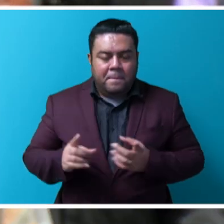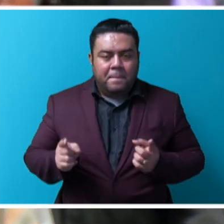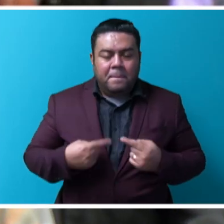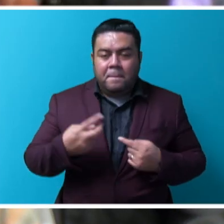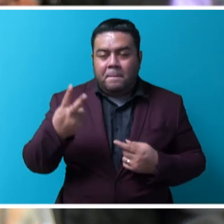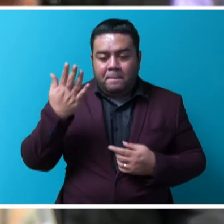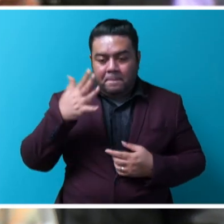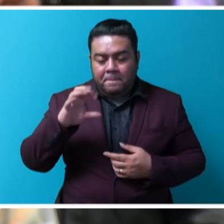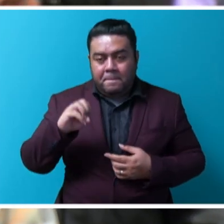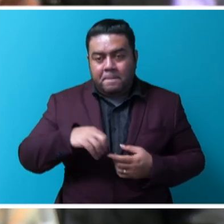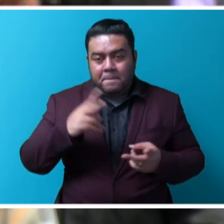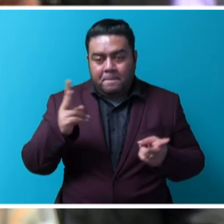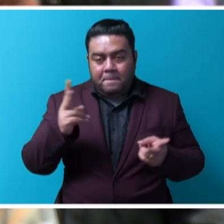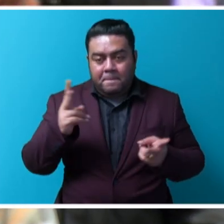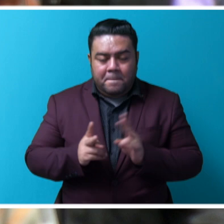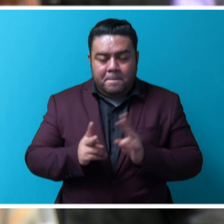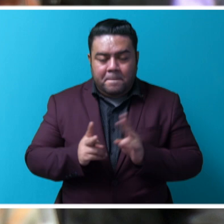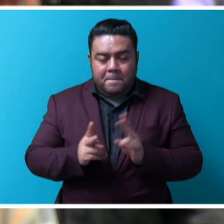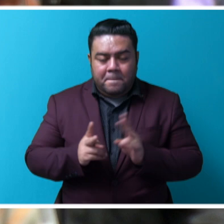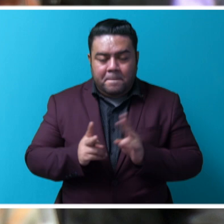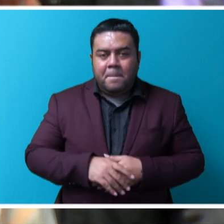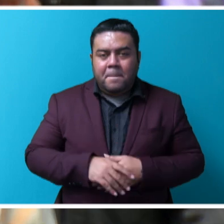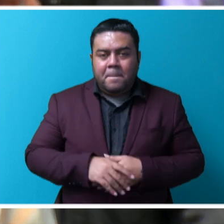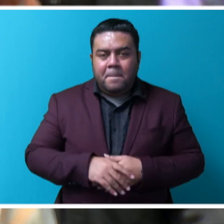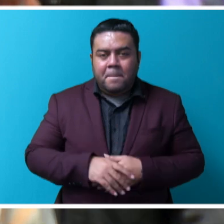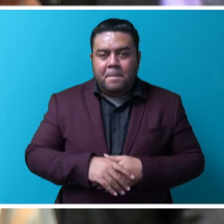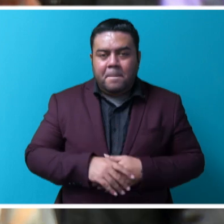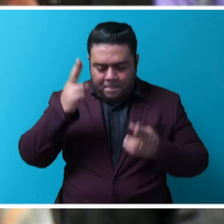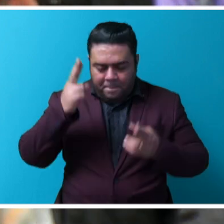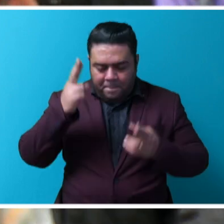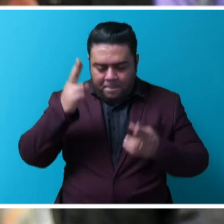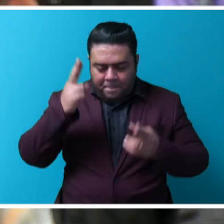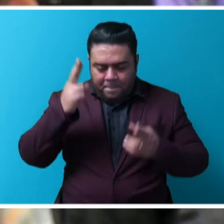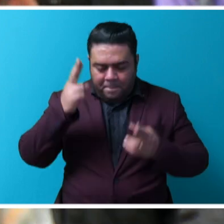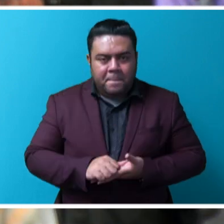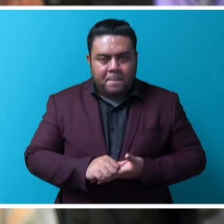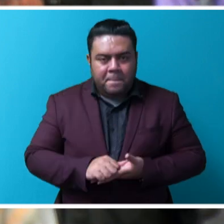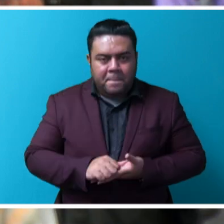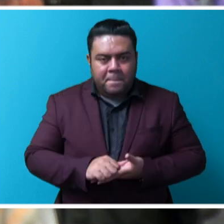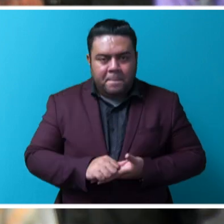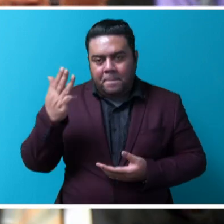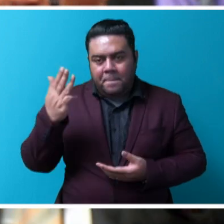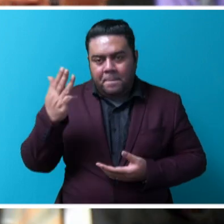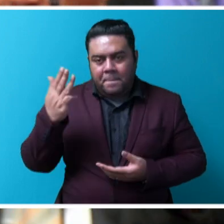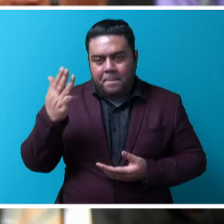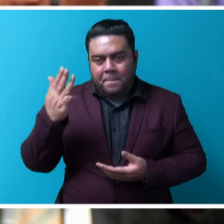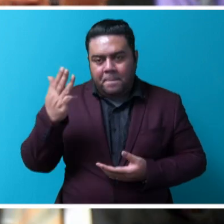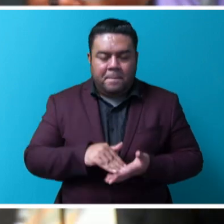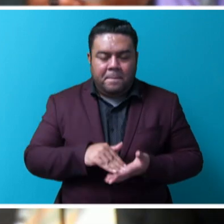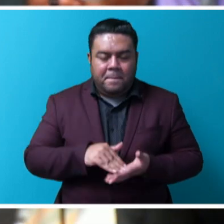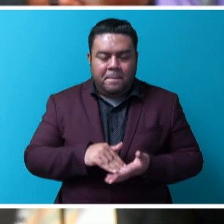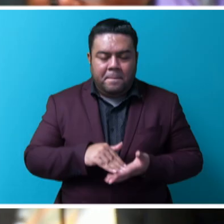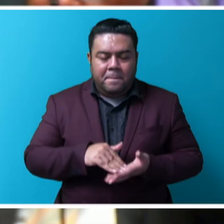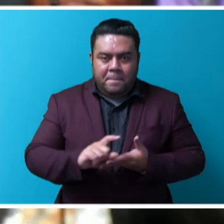act based on evidence, guided by the community voice, and also with the principle of dignity and choice. Mr. Speaker, sir,